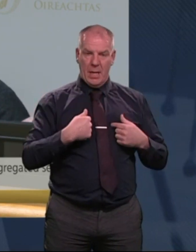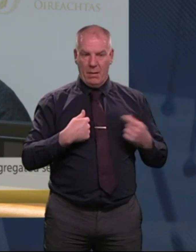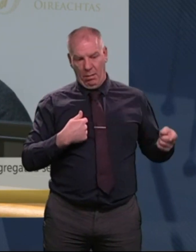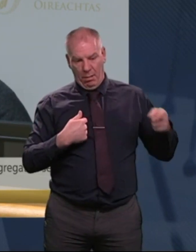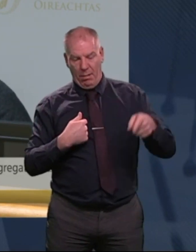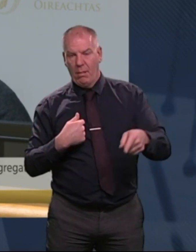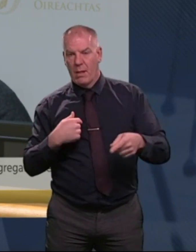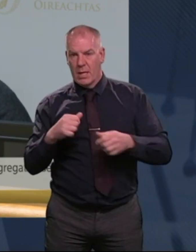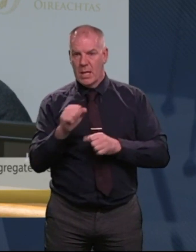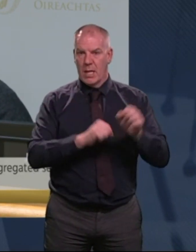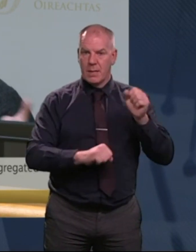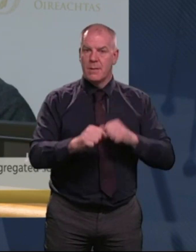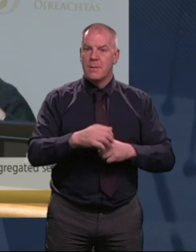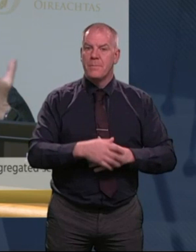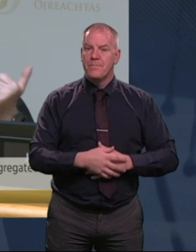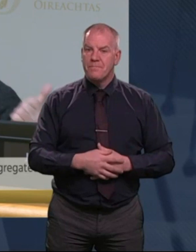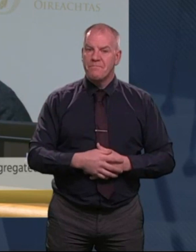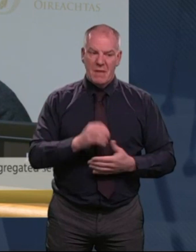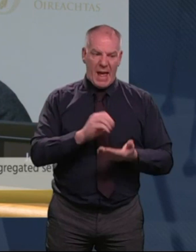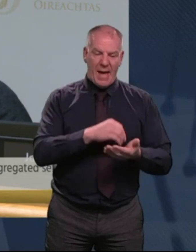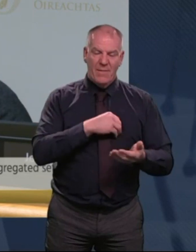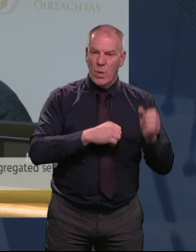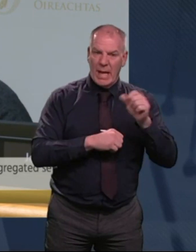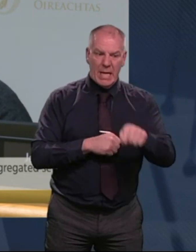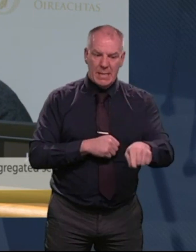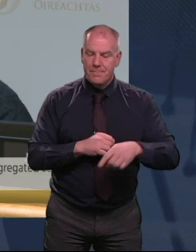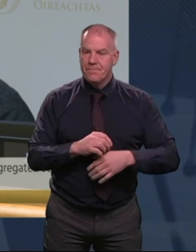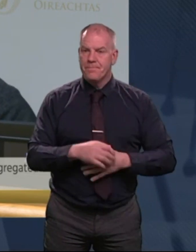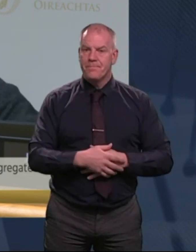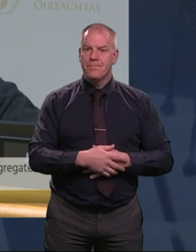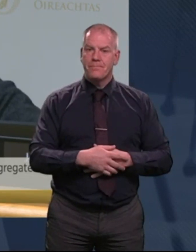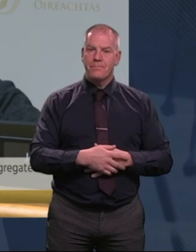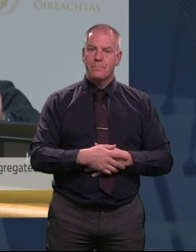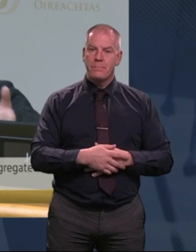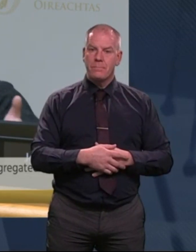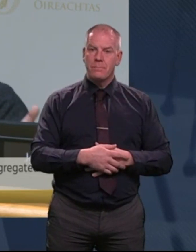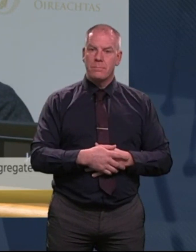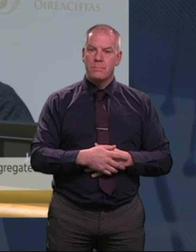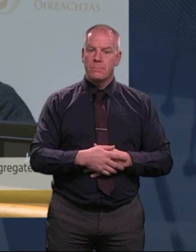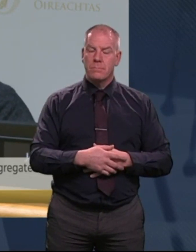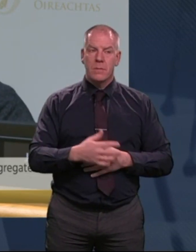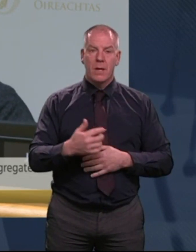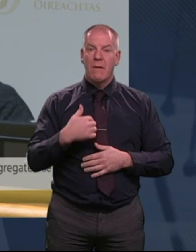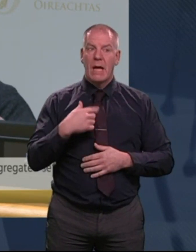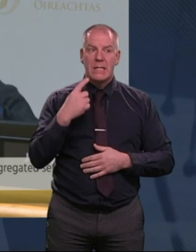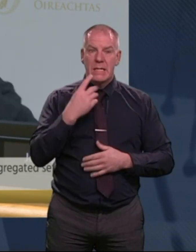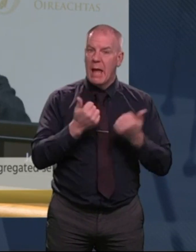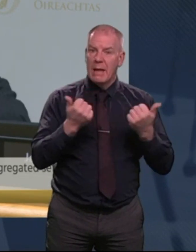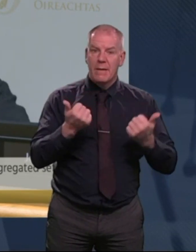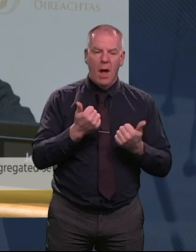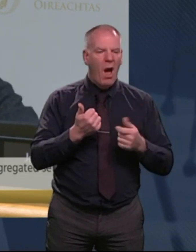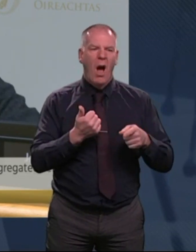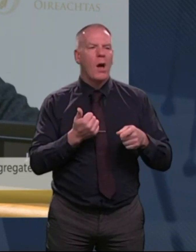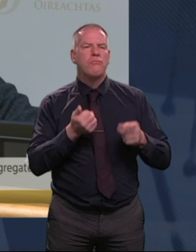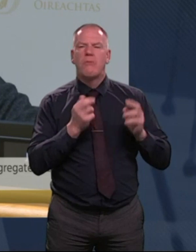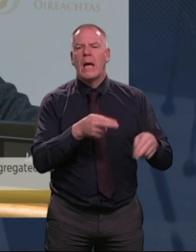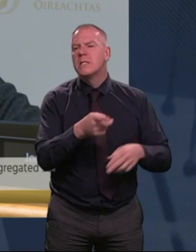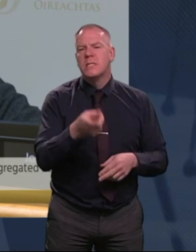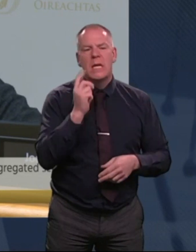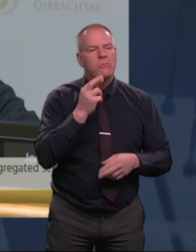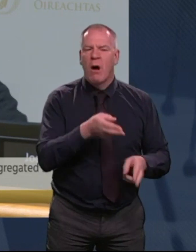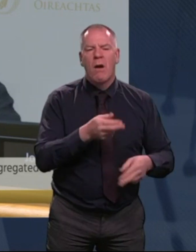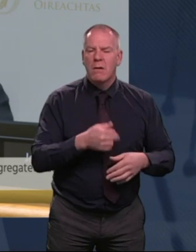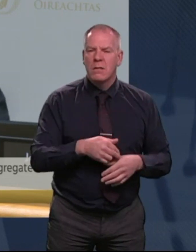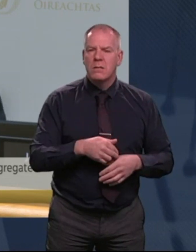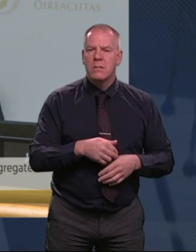and then tell me I have to clean it. And then if I done something, they say, oh, that wasn't done right.